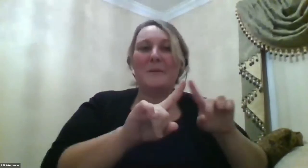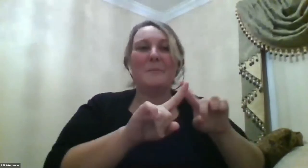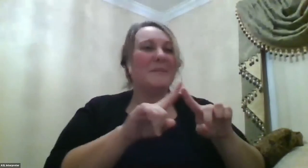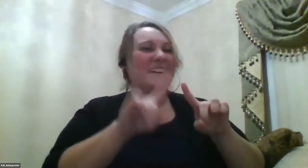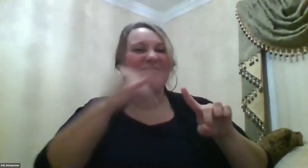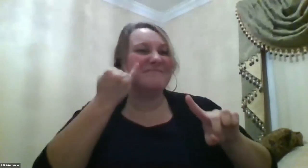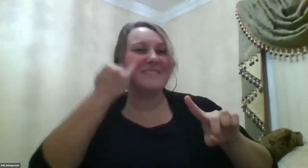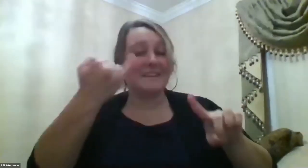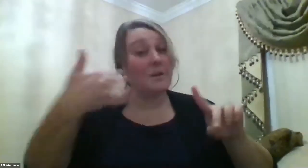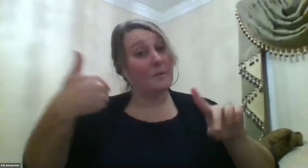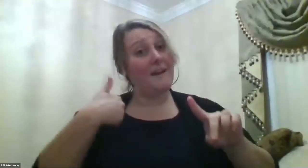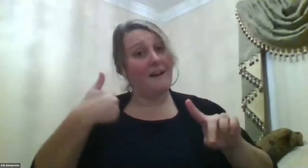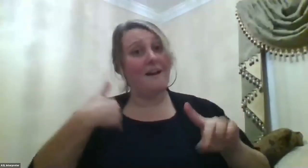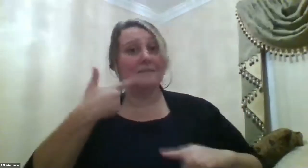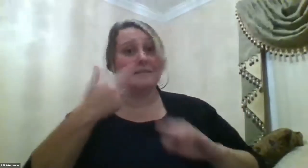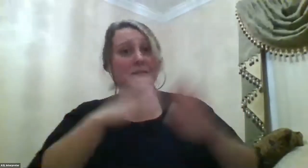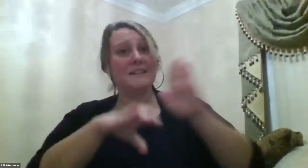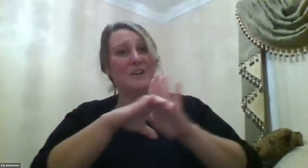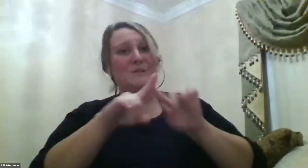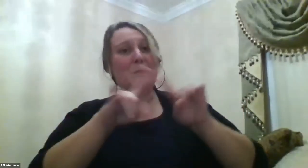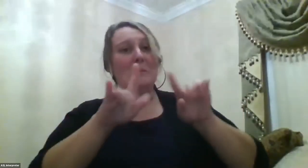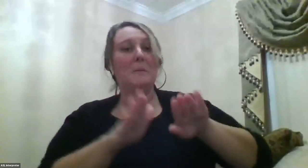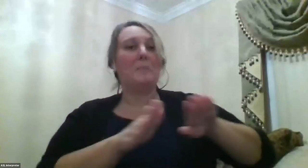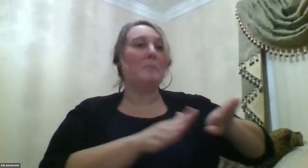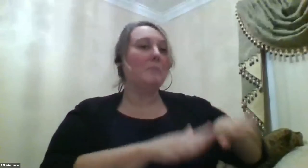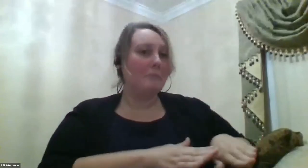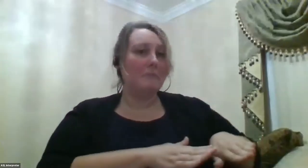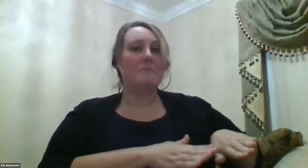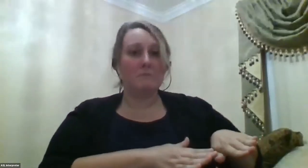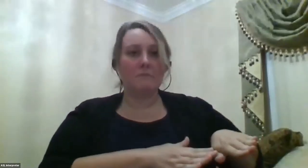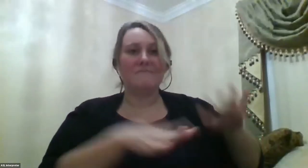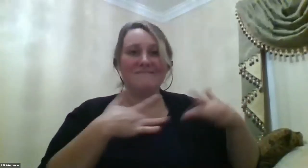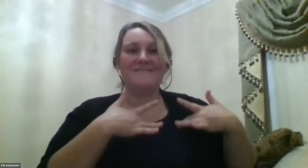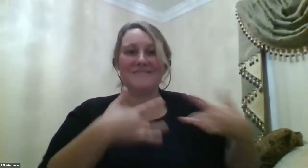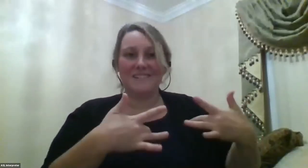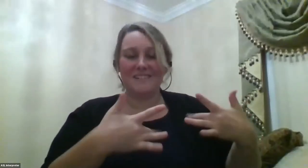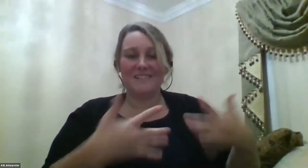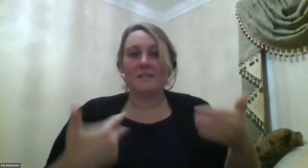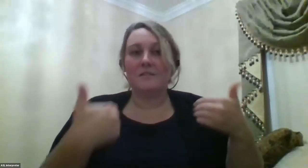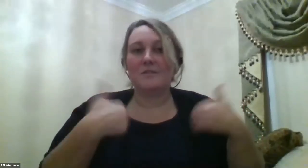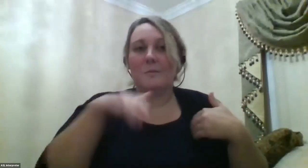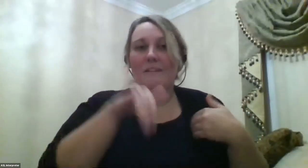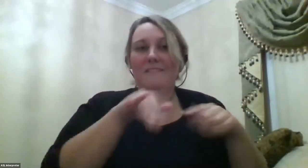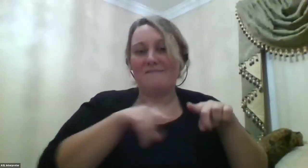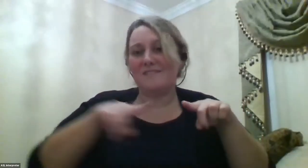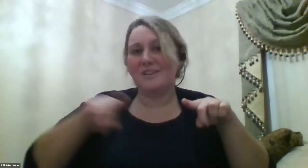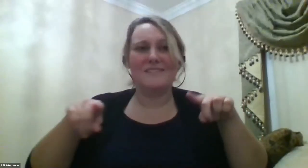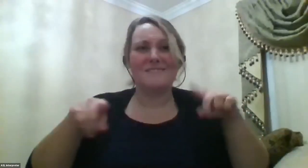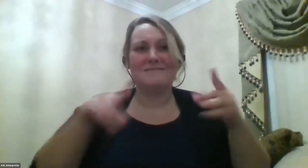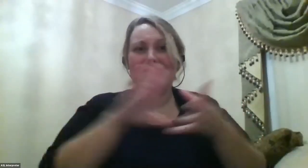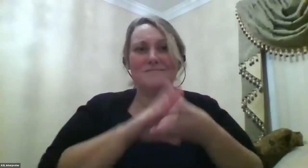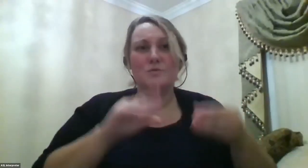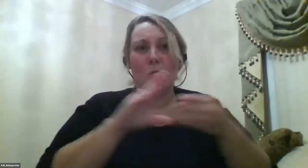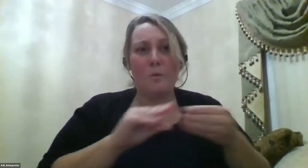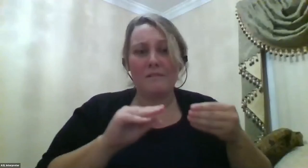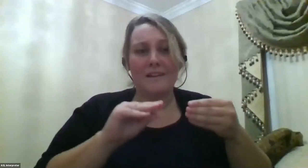Ramayana, um, I mean, you have that in everything. Like you have that in the Aeneid. mean, Aeneas loses his wife in a fog. Like